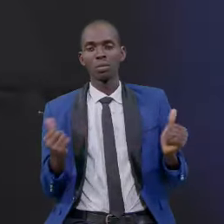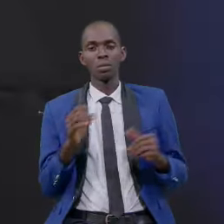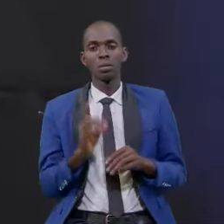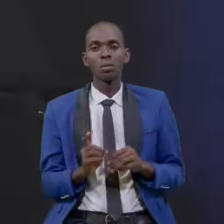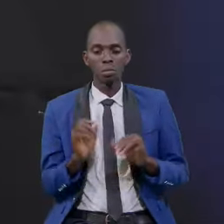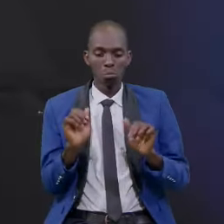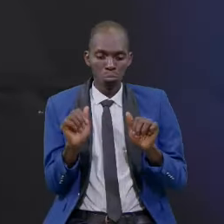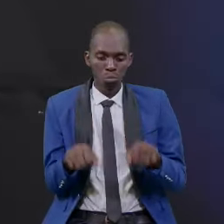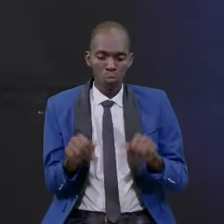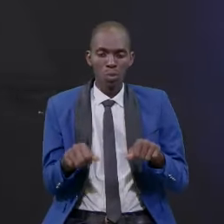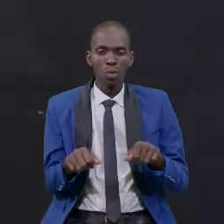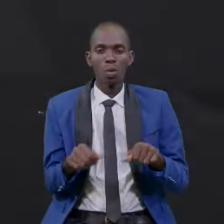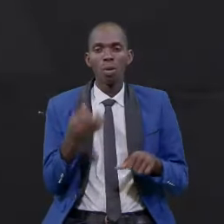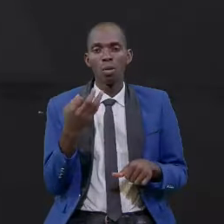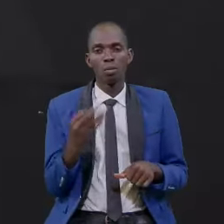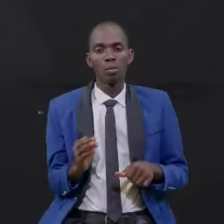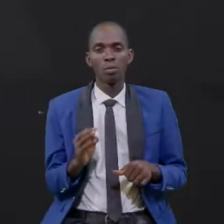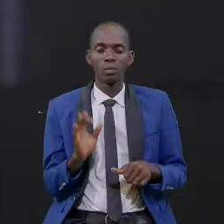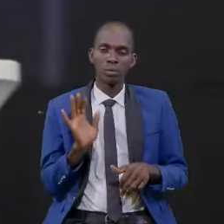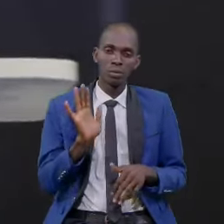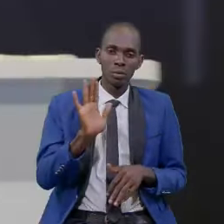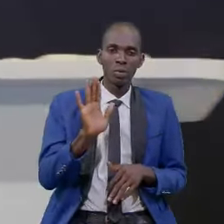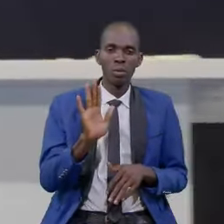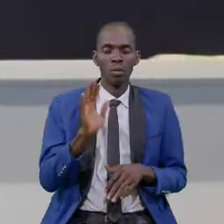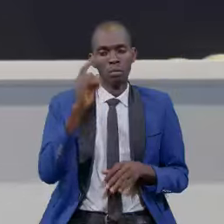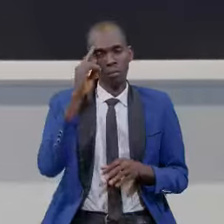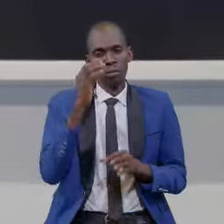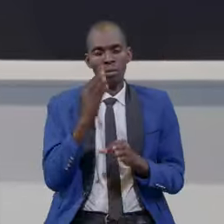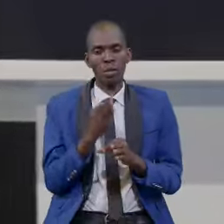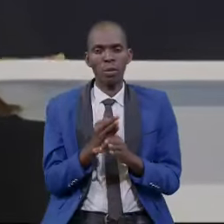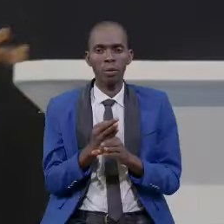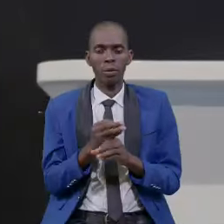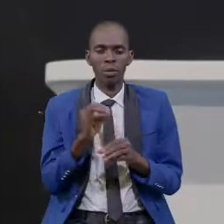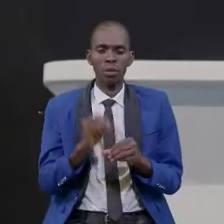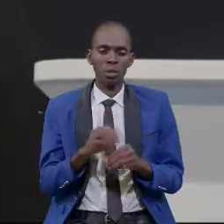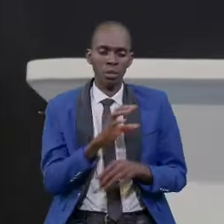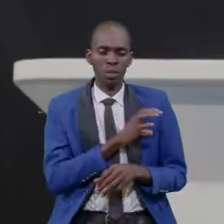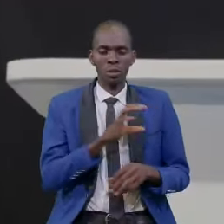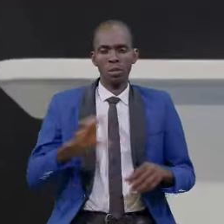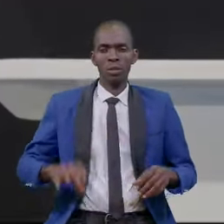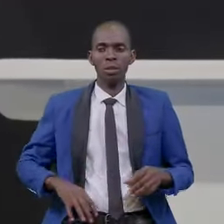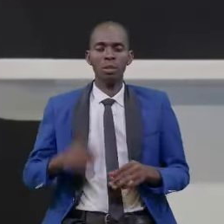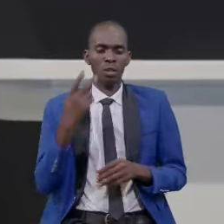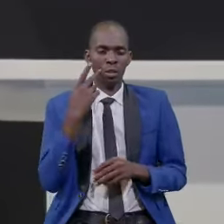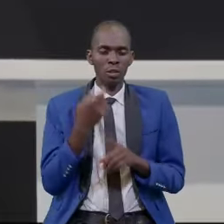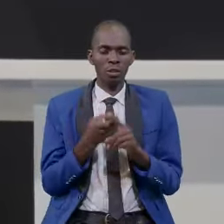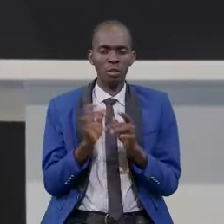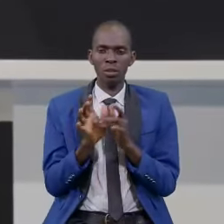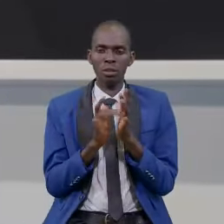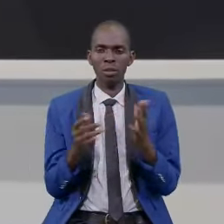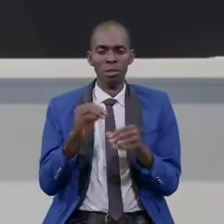possibilities of thy faith in Christ. Turn your Bible to